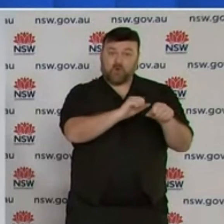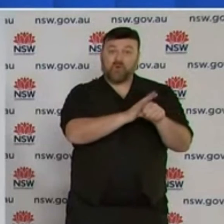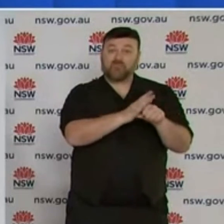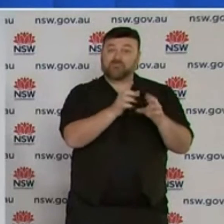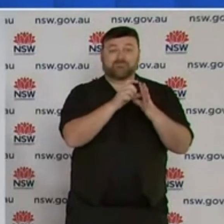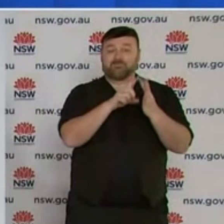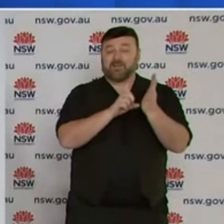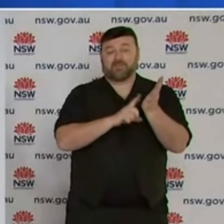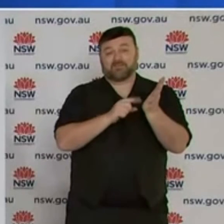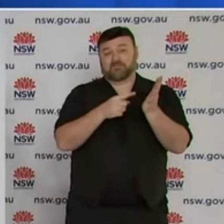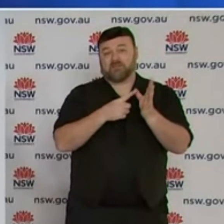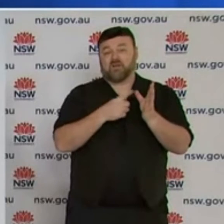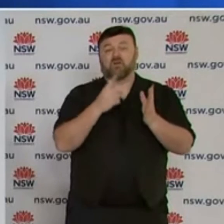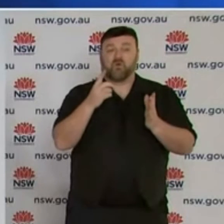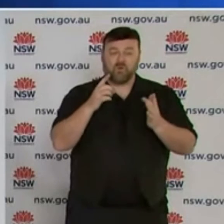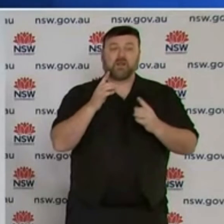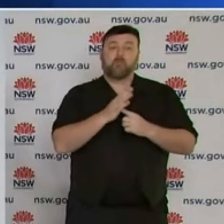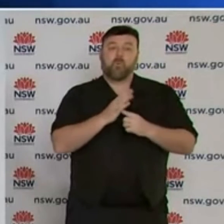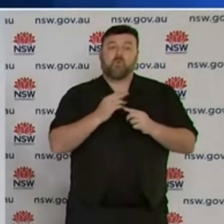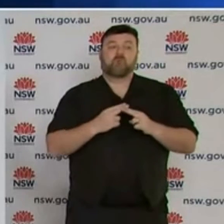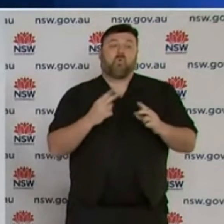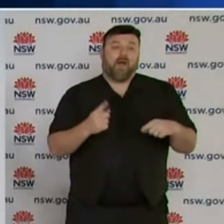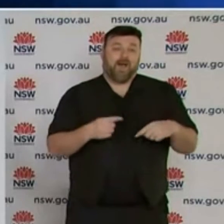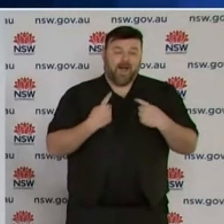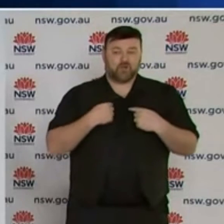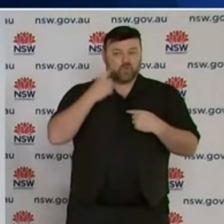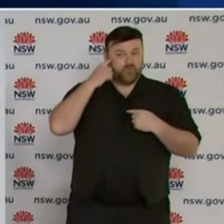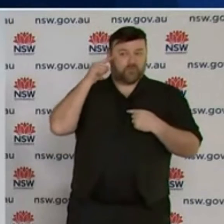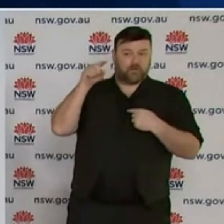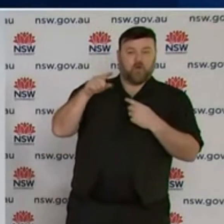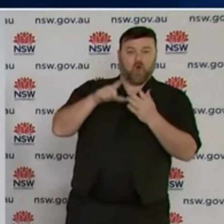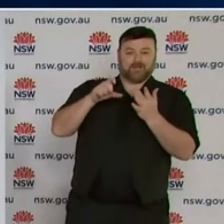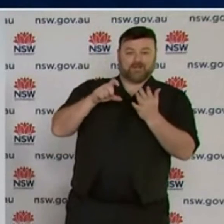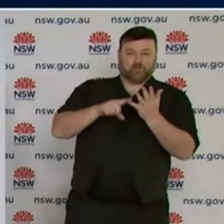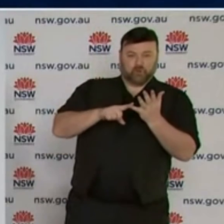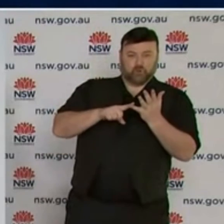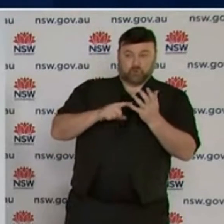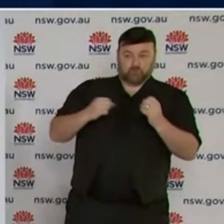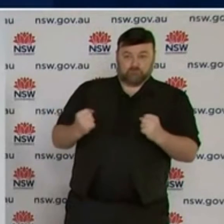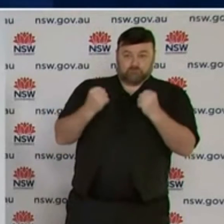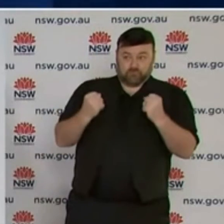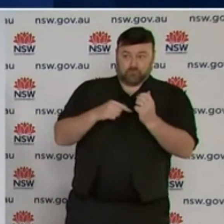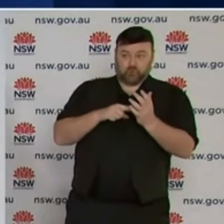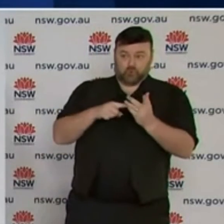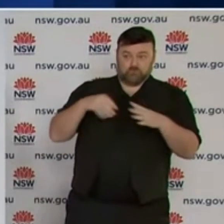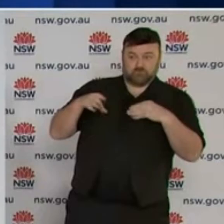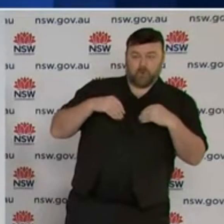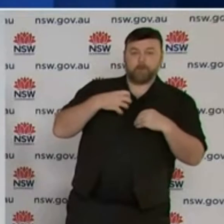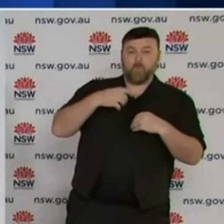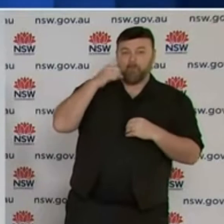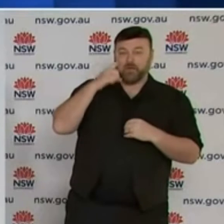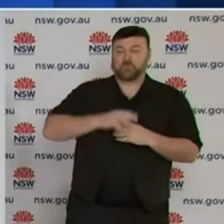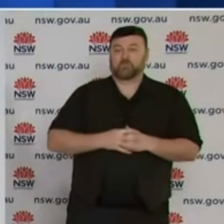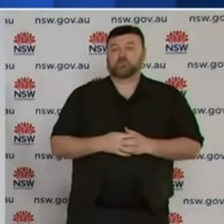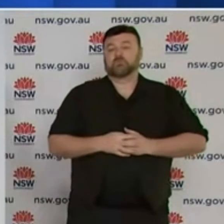challenges of living with Delta. So it's really important for us to look at the ICU capacity, and that's why, as scary as it was, we wanted